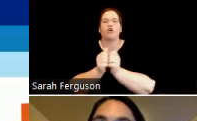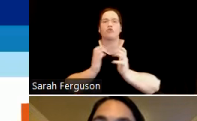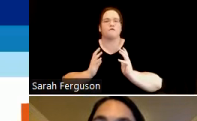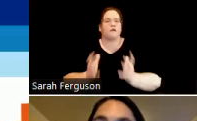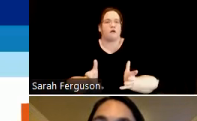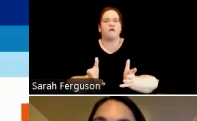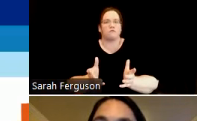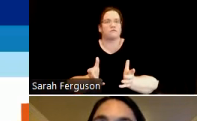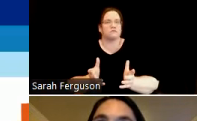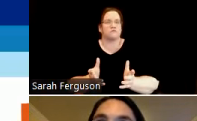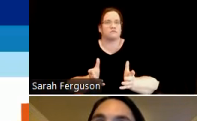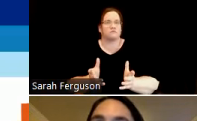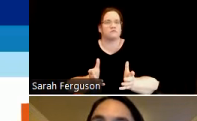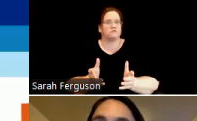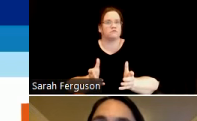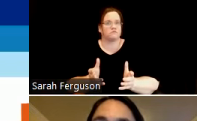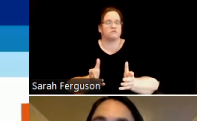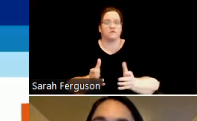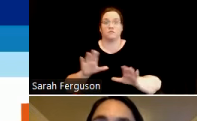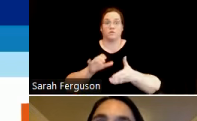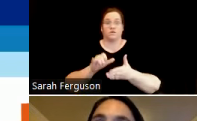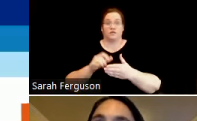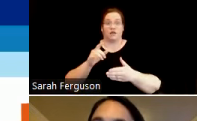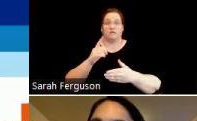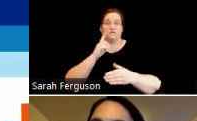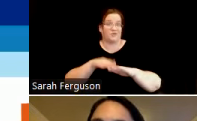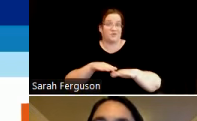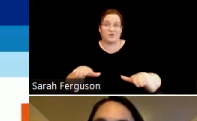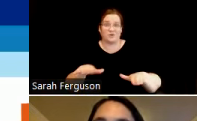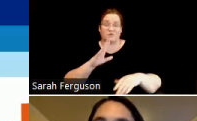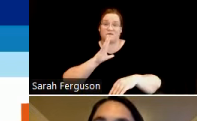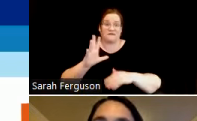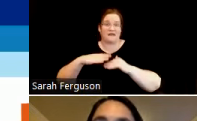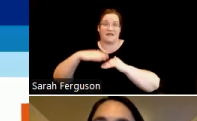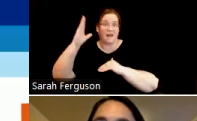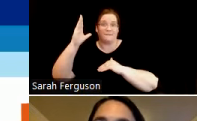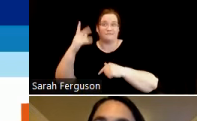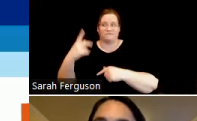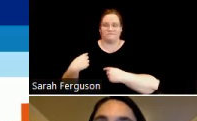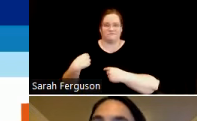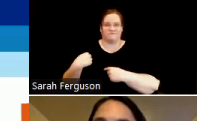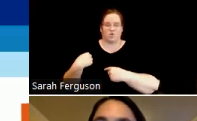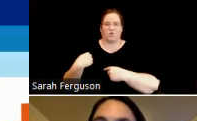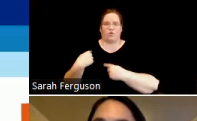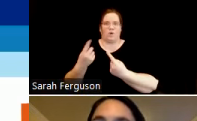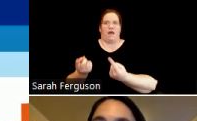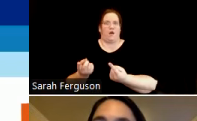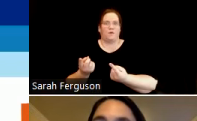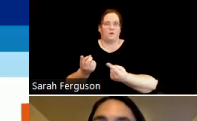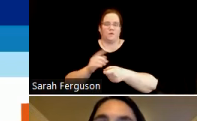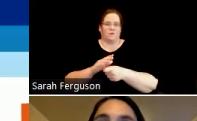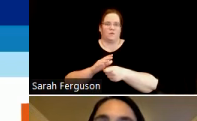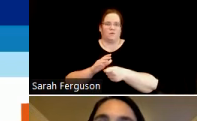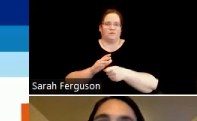time that they've been getting COVID. We've been doing that for children 5 and up throughout the COVID